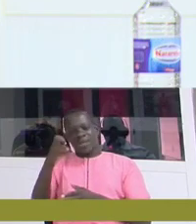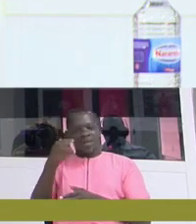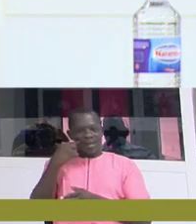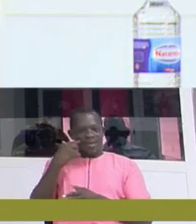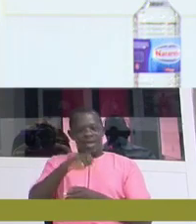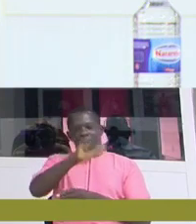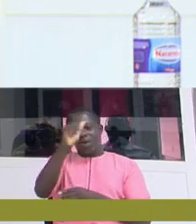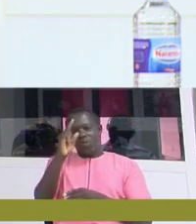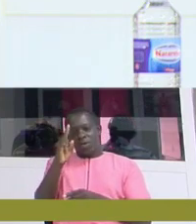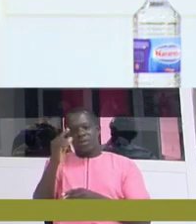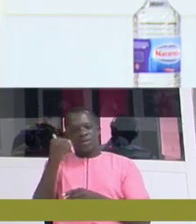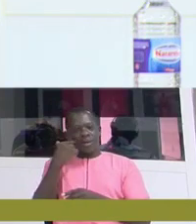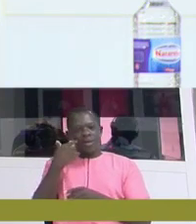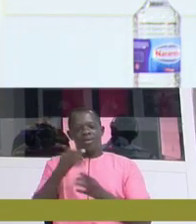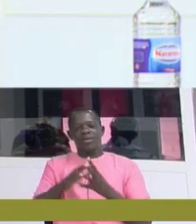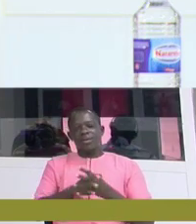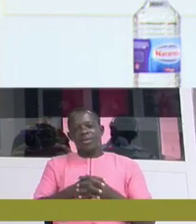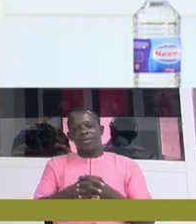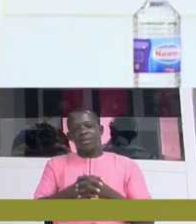One month, 20 days. And in killing.